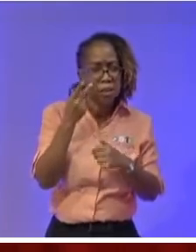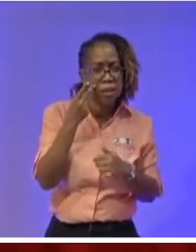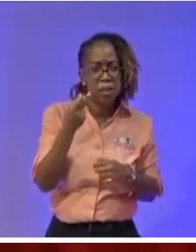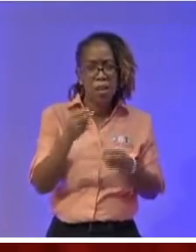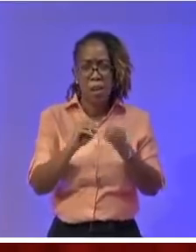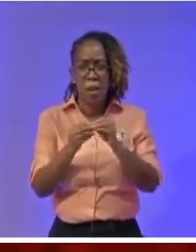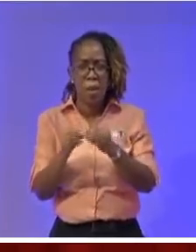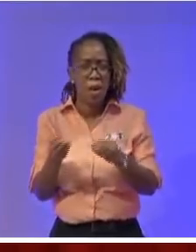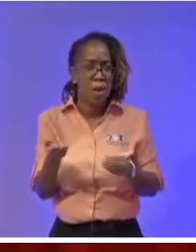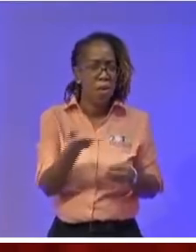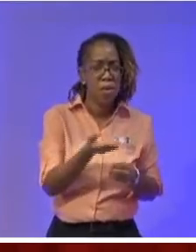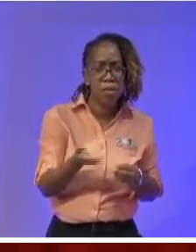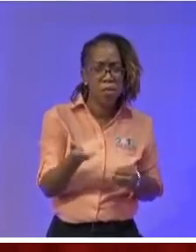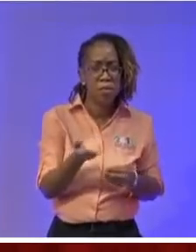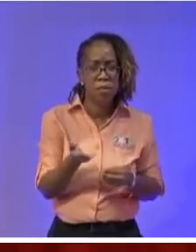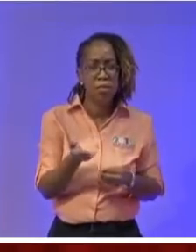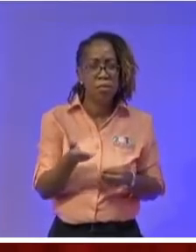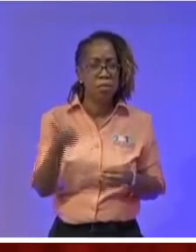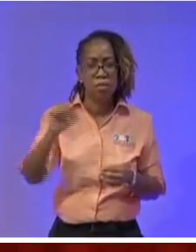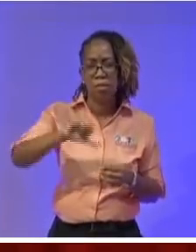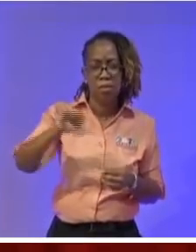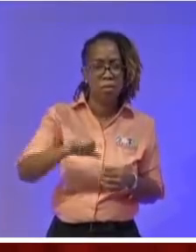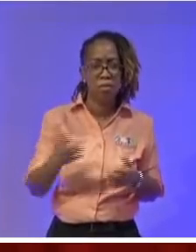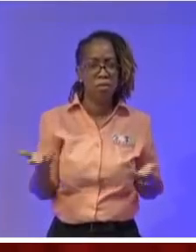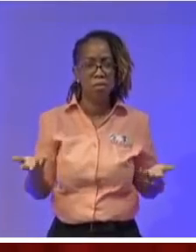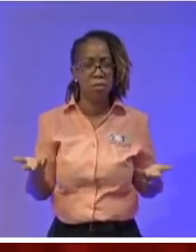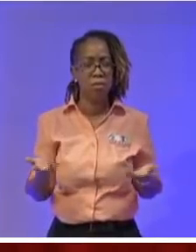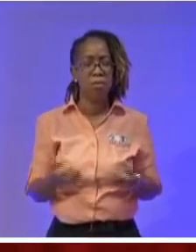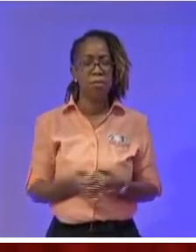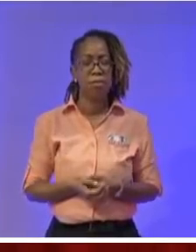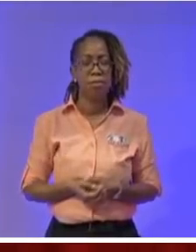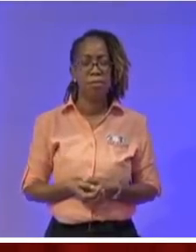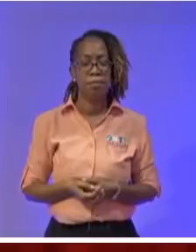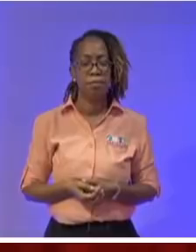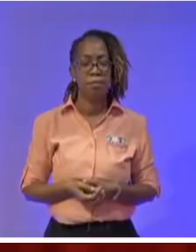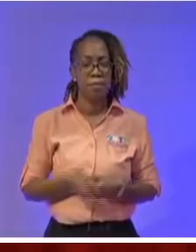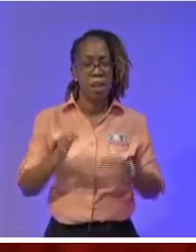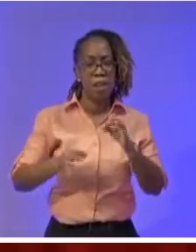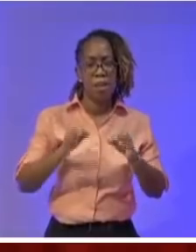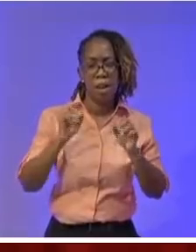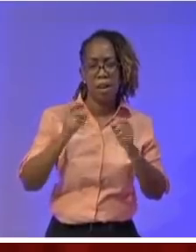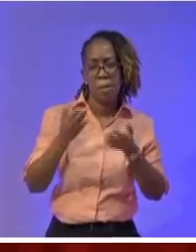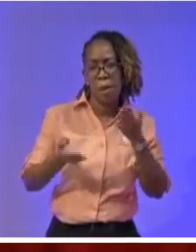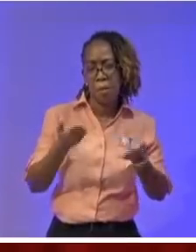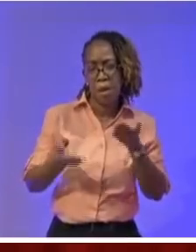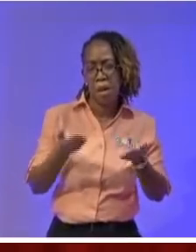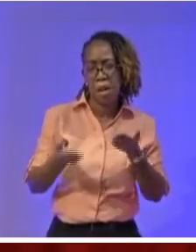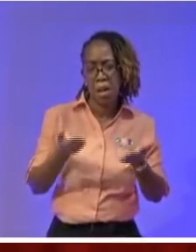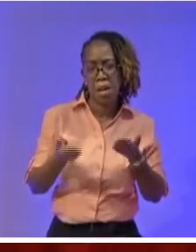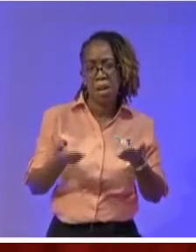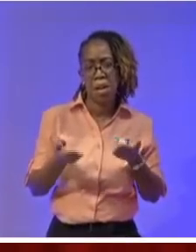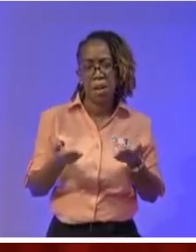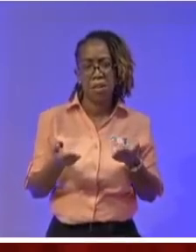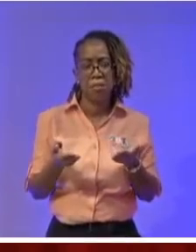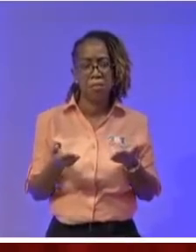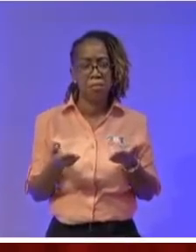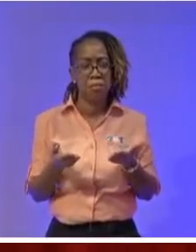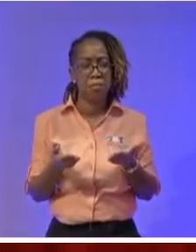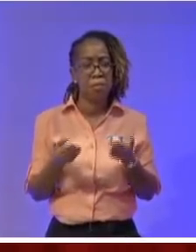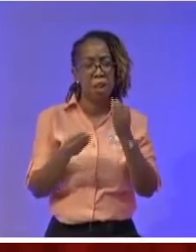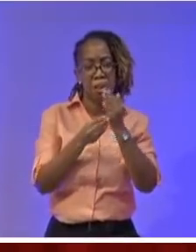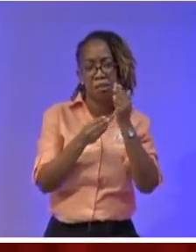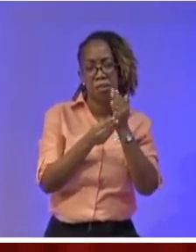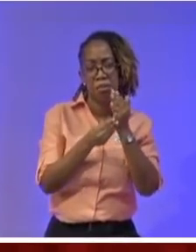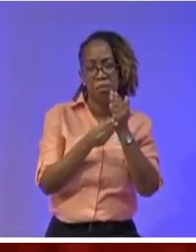if we had to disaggregate the deaths in a different way, let's say, because some people, whether you might have like